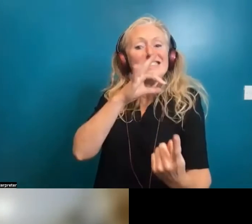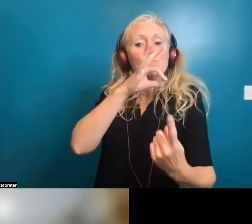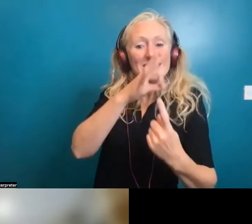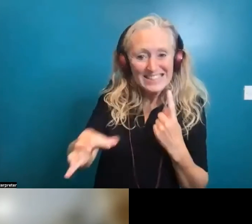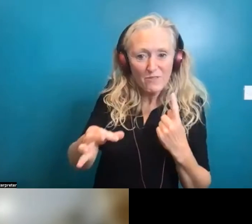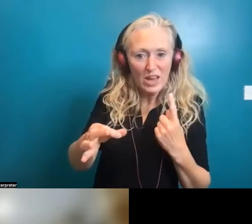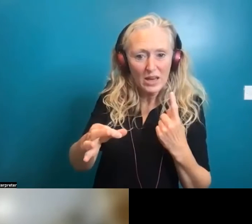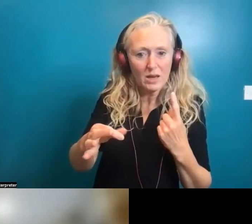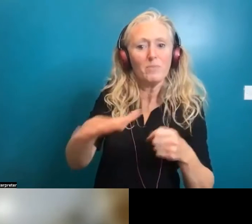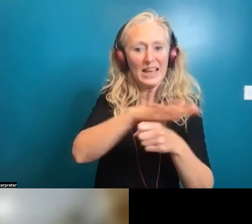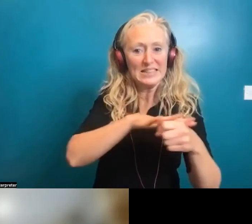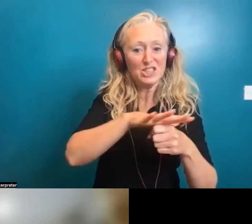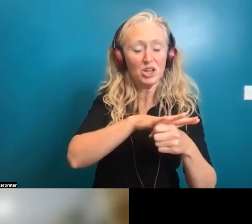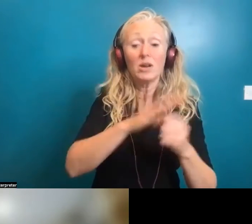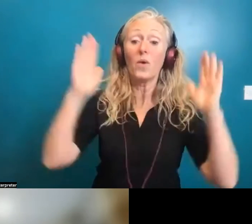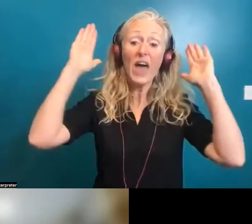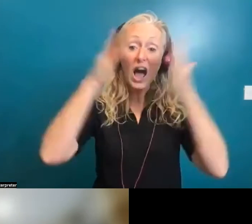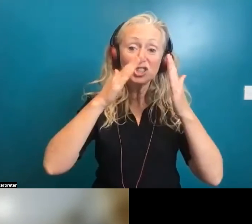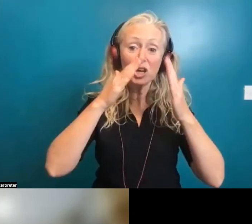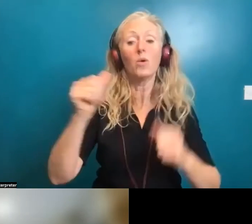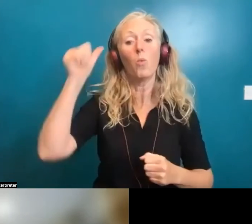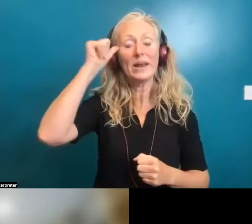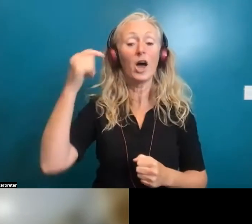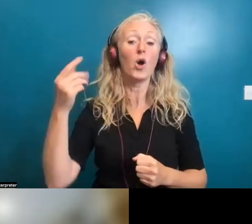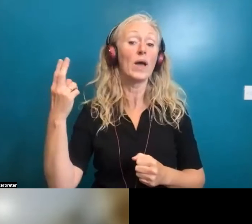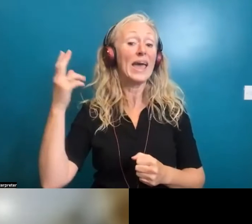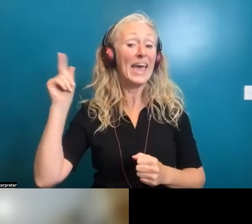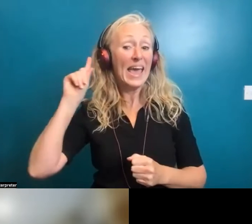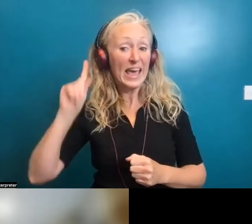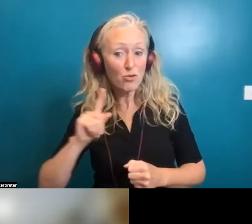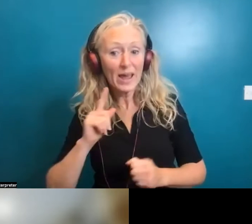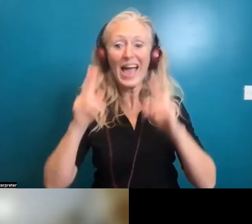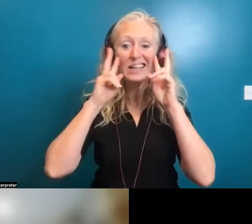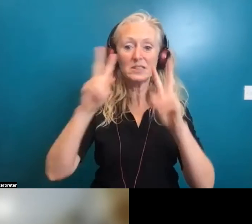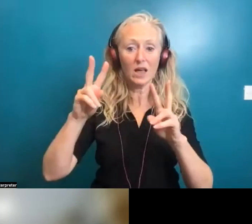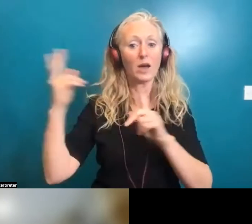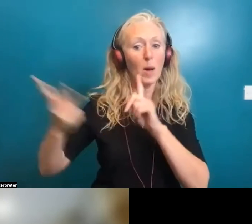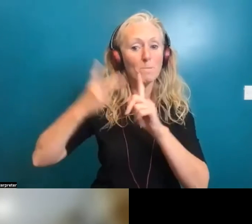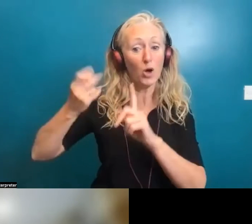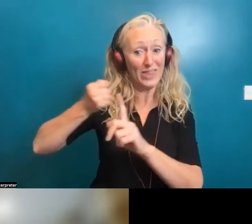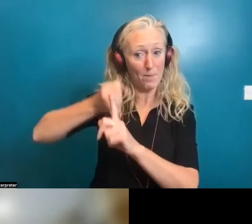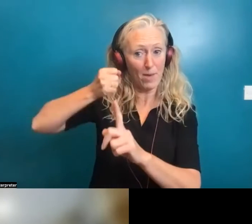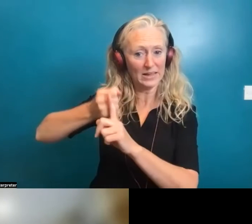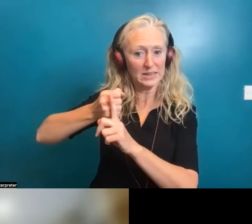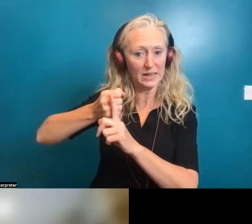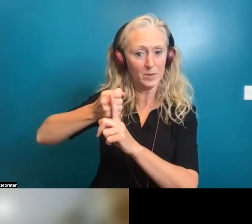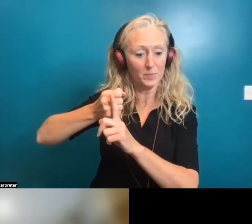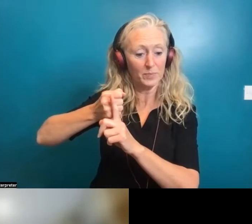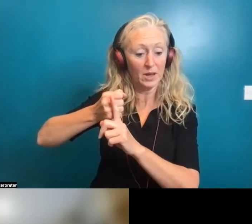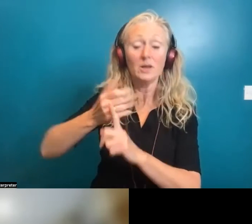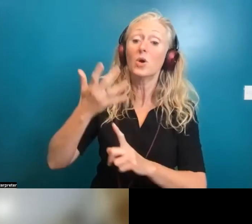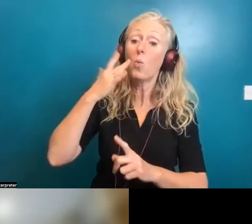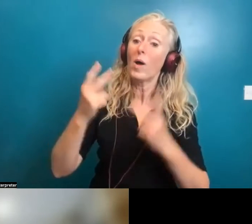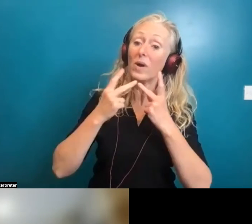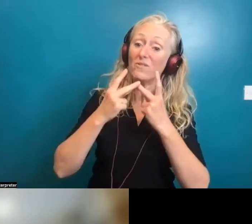Usher, we know that sight and hearing is affected. And so what we would do at each visit is perform a large number of detailed measurements to try